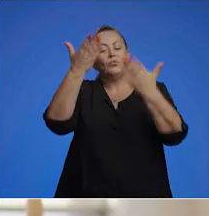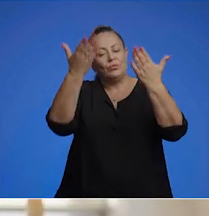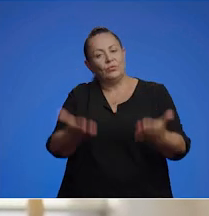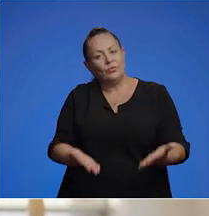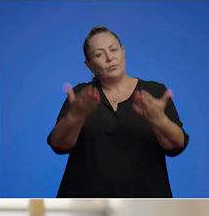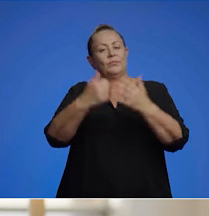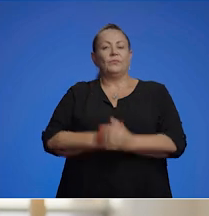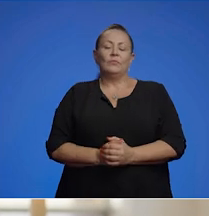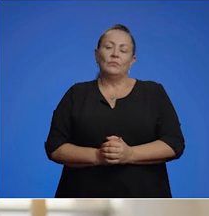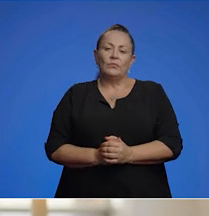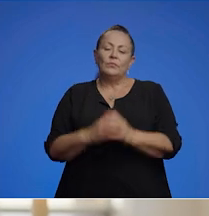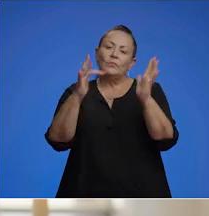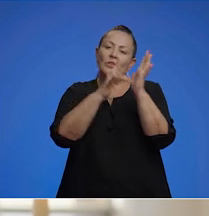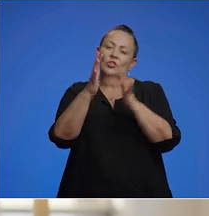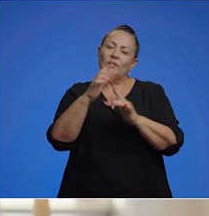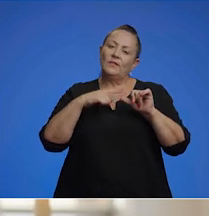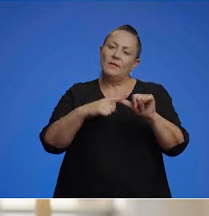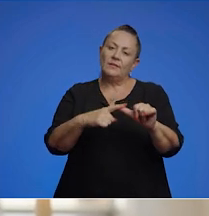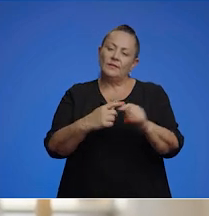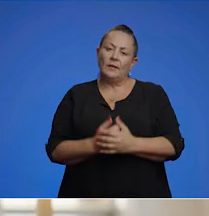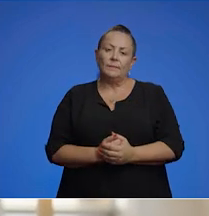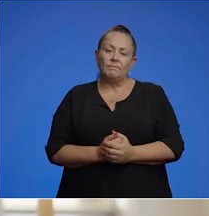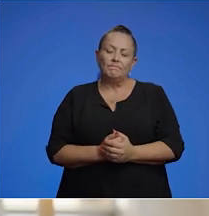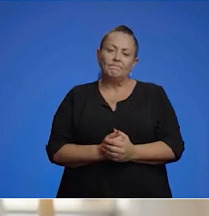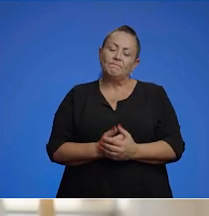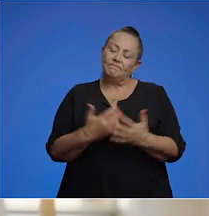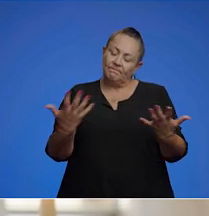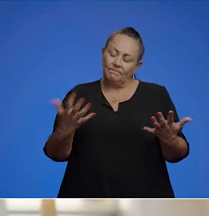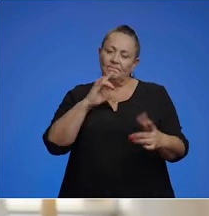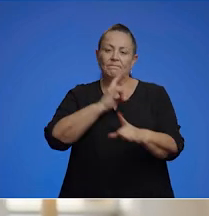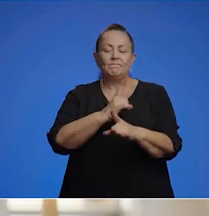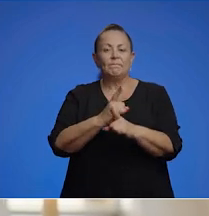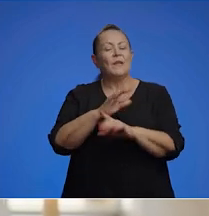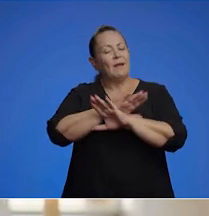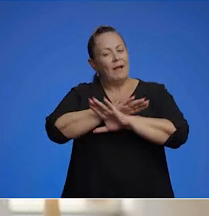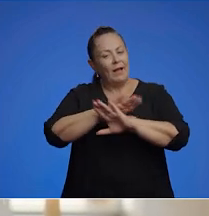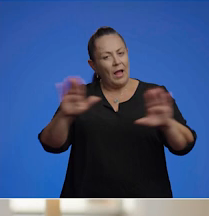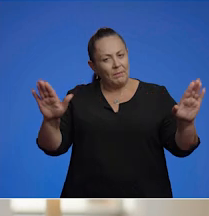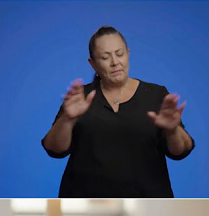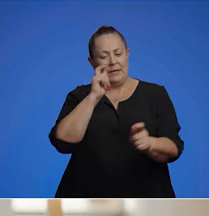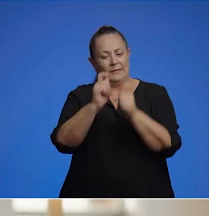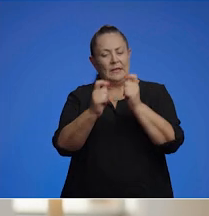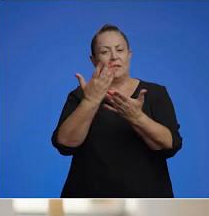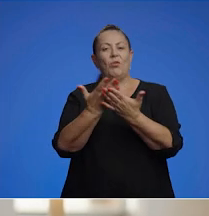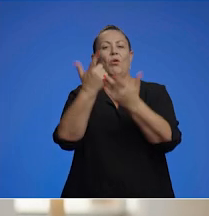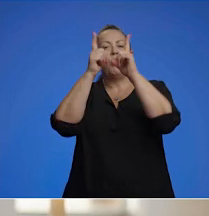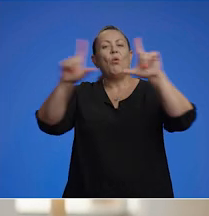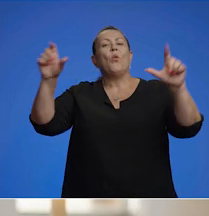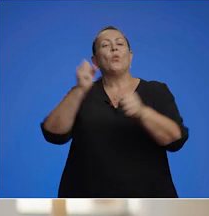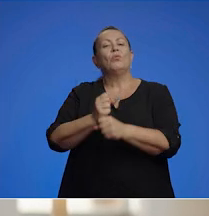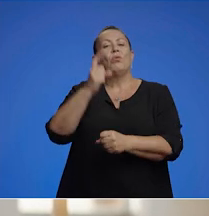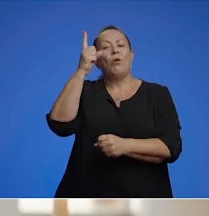stone." But Jesus answered him, "It has been said, you must not put the Lord your God to the